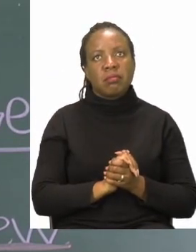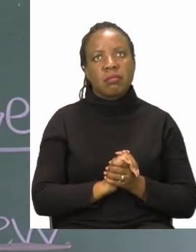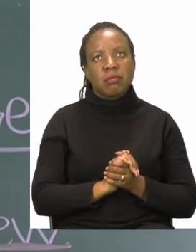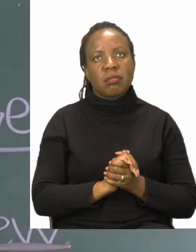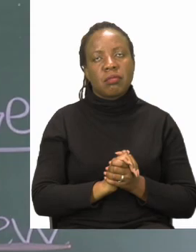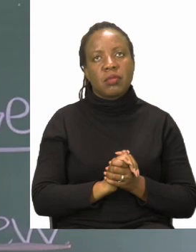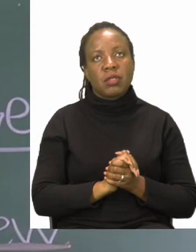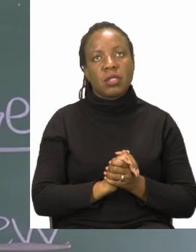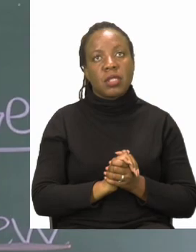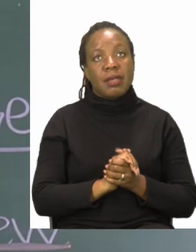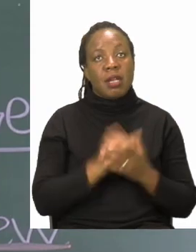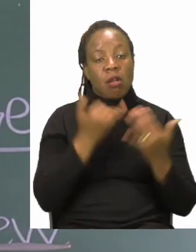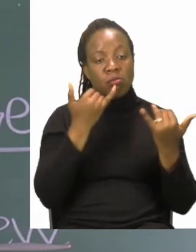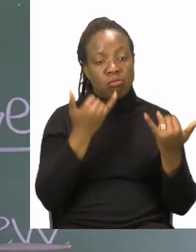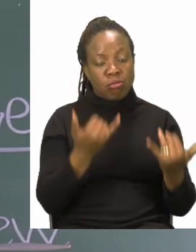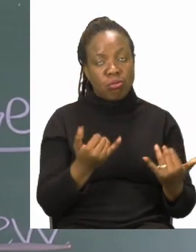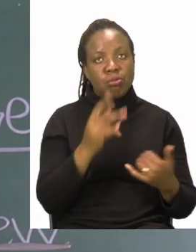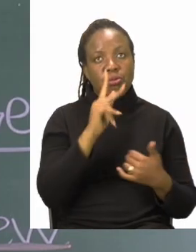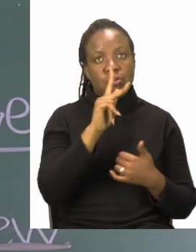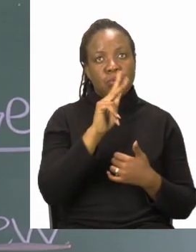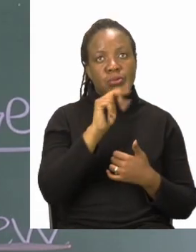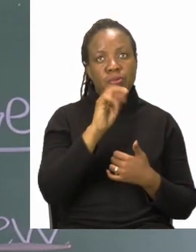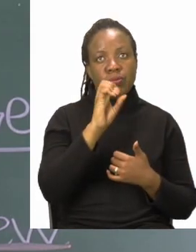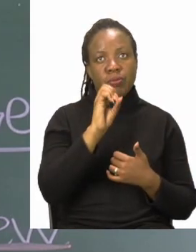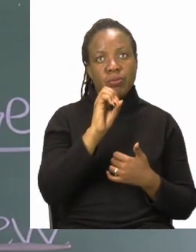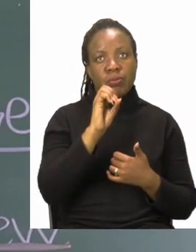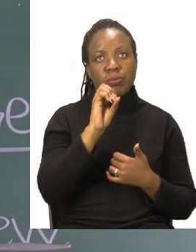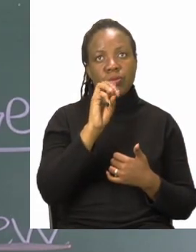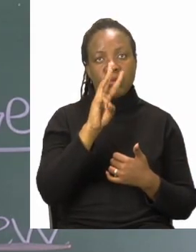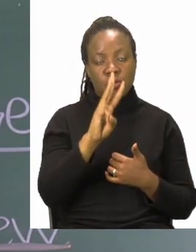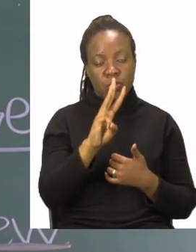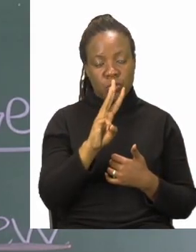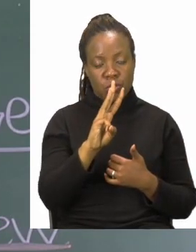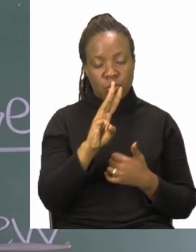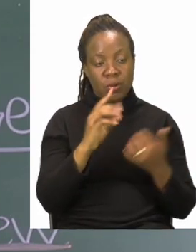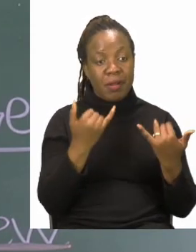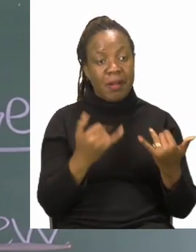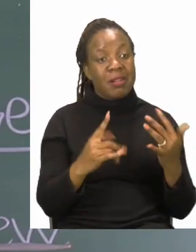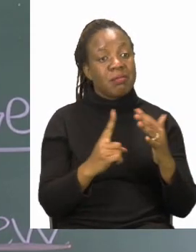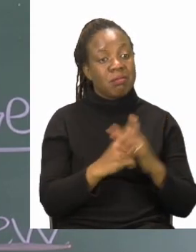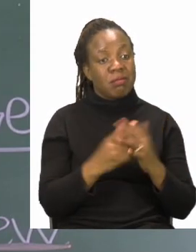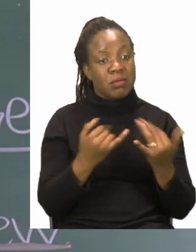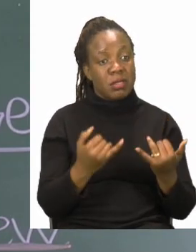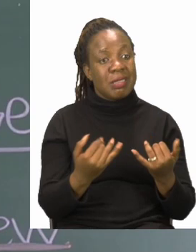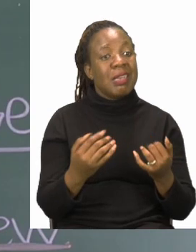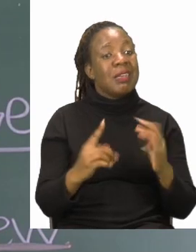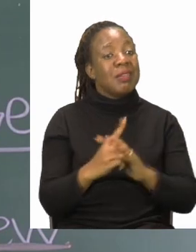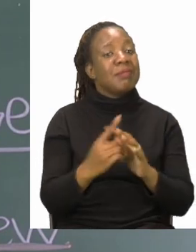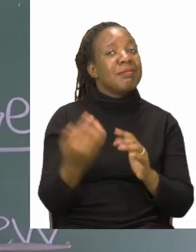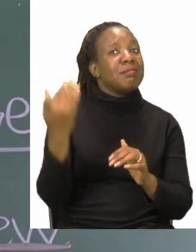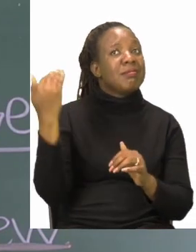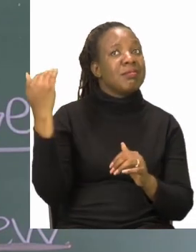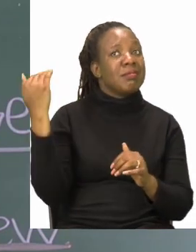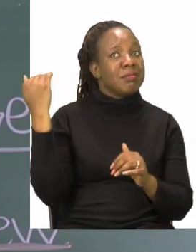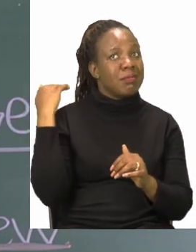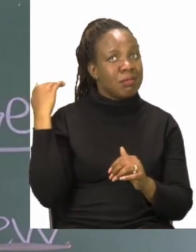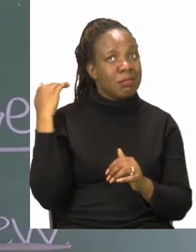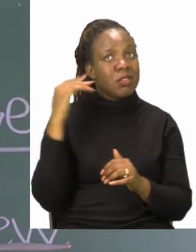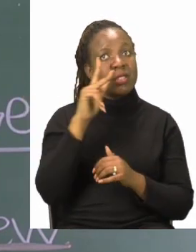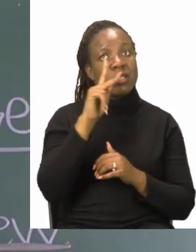New. Okay. Now we have to take the word through